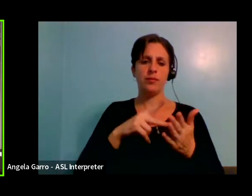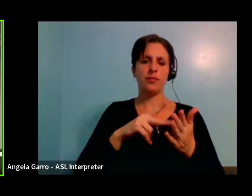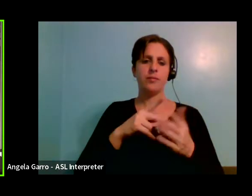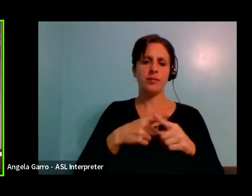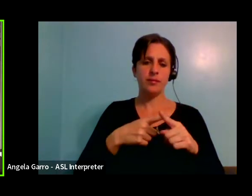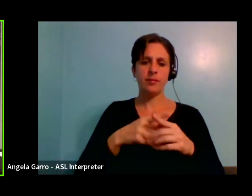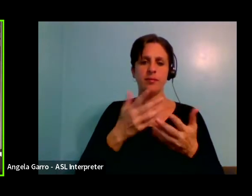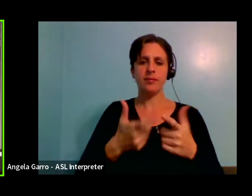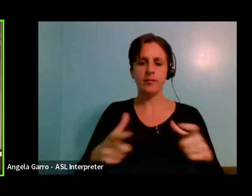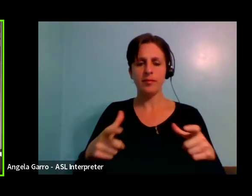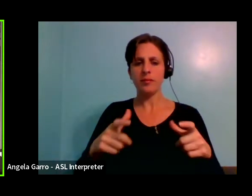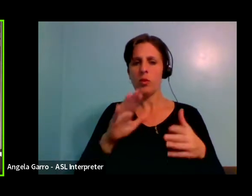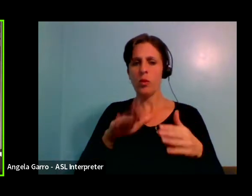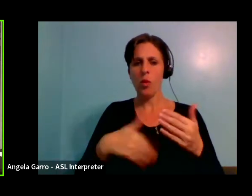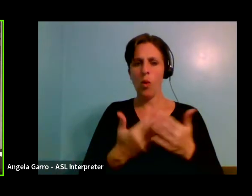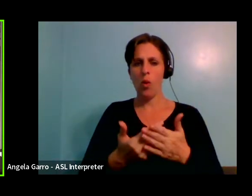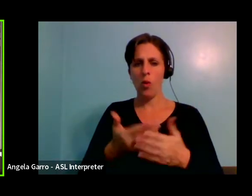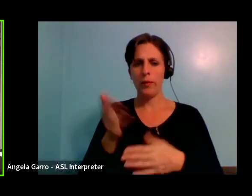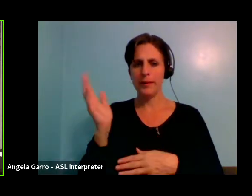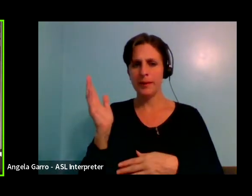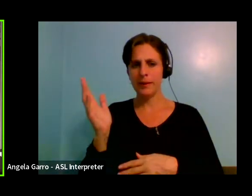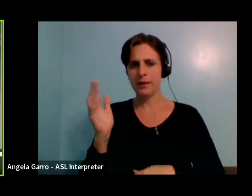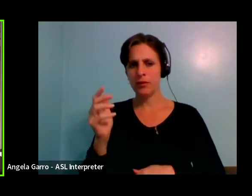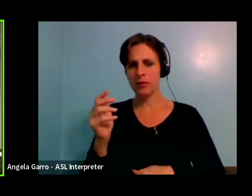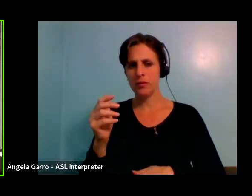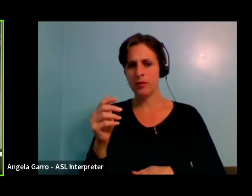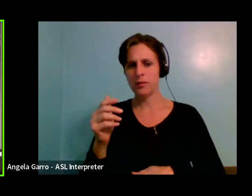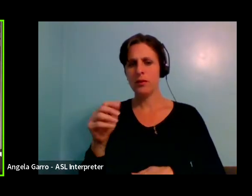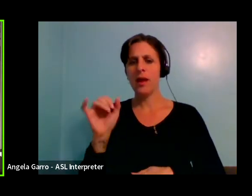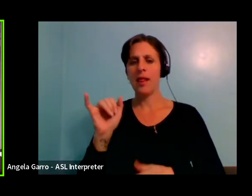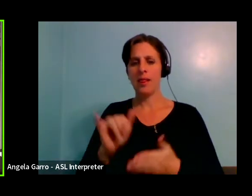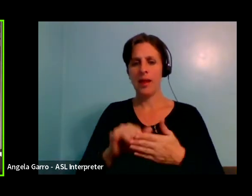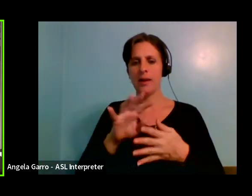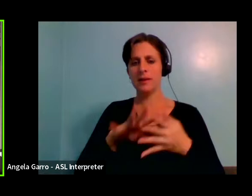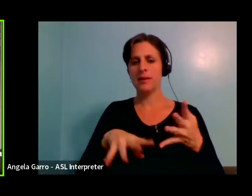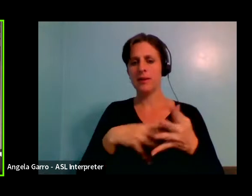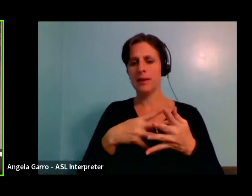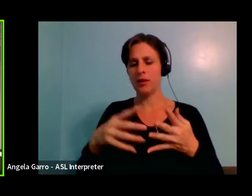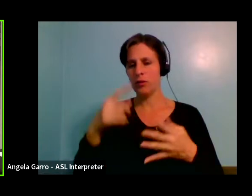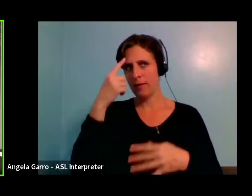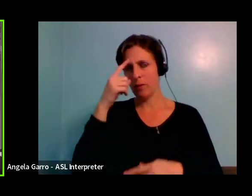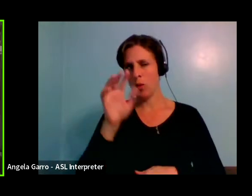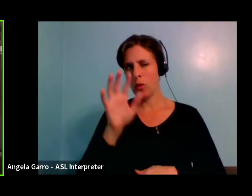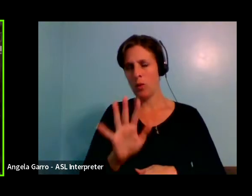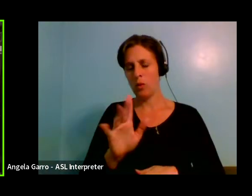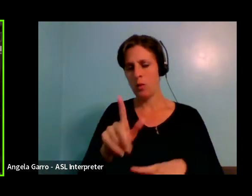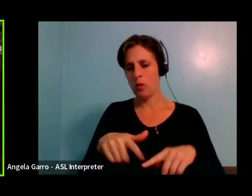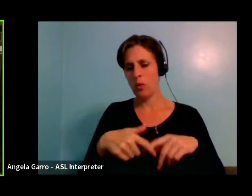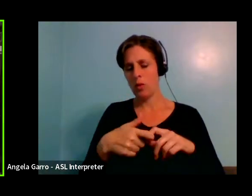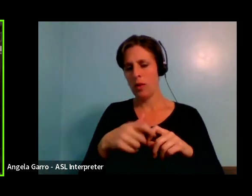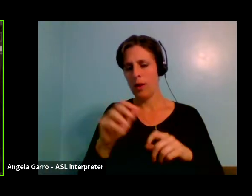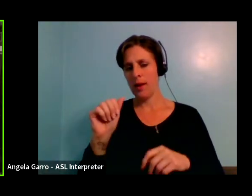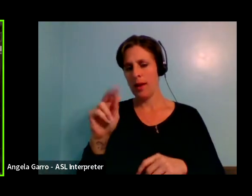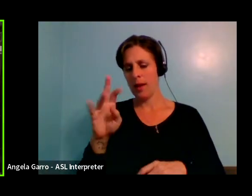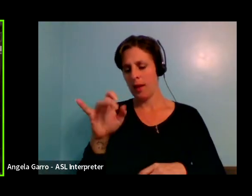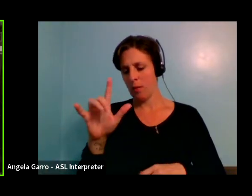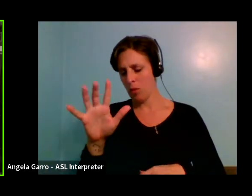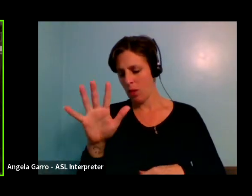packaging presentation on that? Yeah, we do. Recycling. That is scheduled for, hold on, give me a April. second,